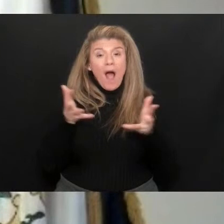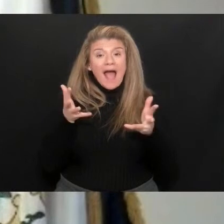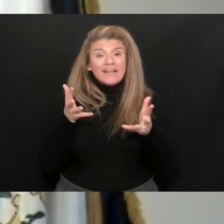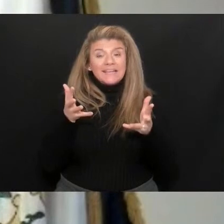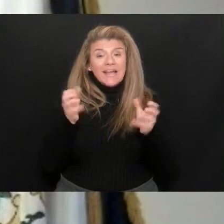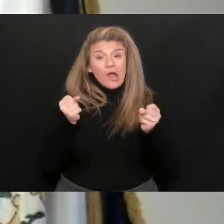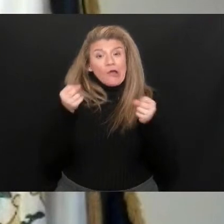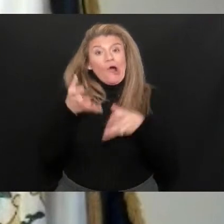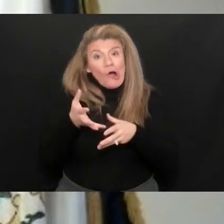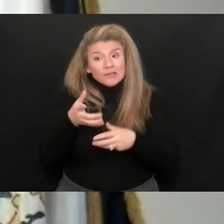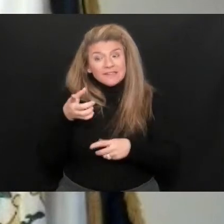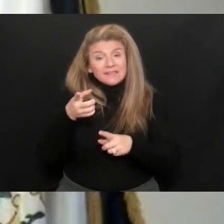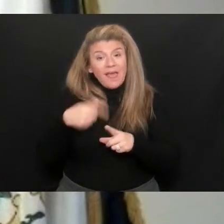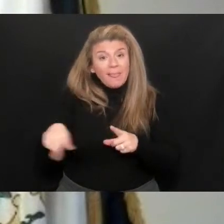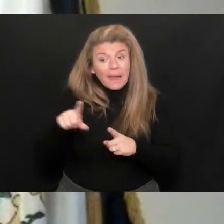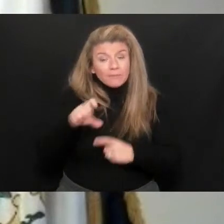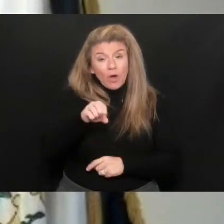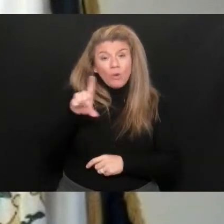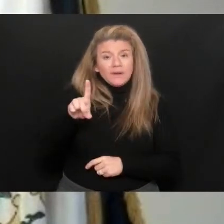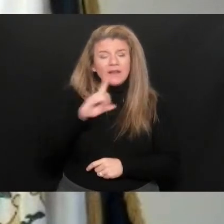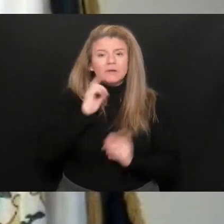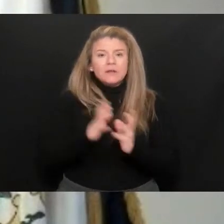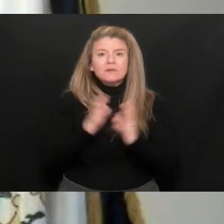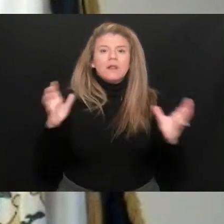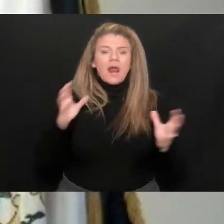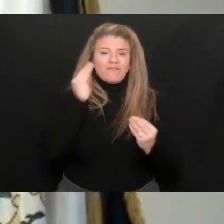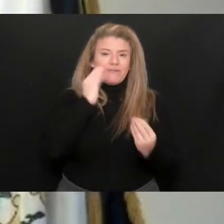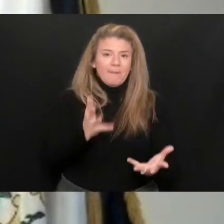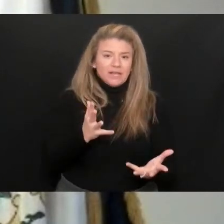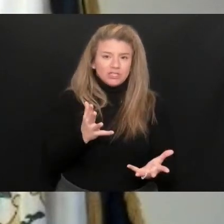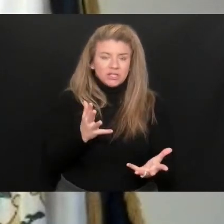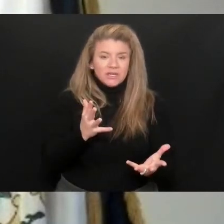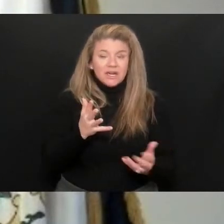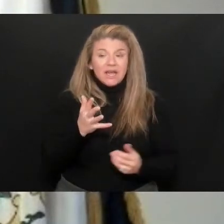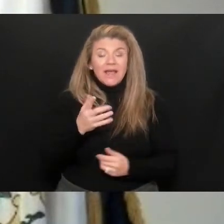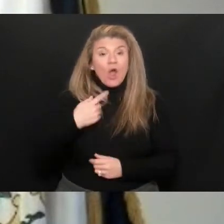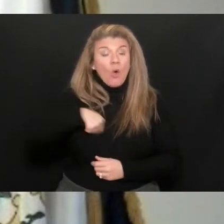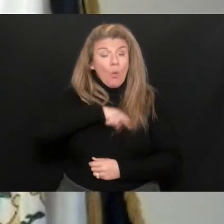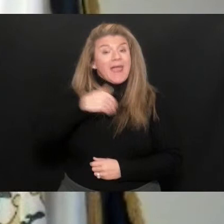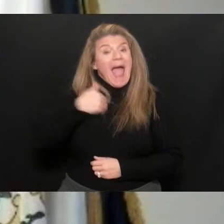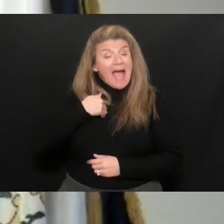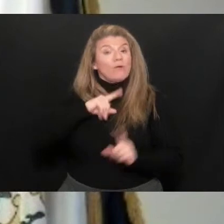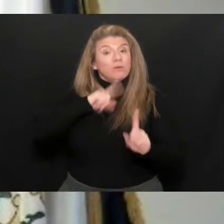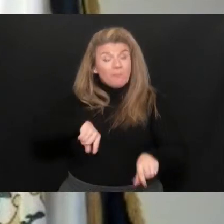to use drugs, there is a lot of information out there. We have quick response teams